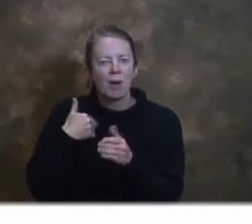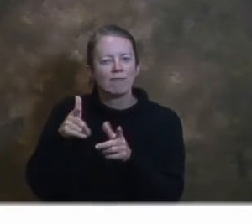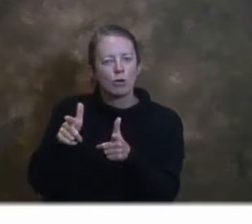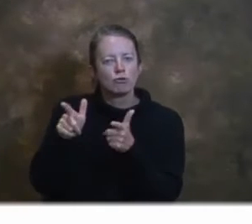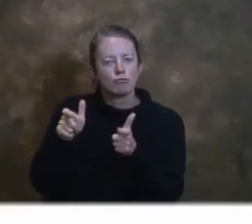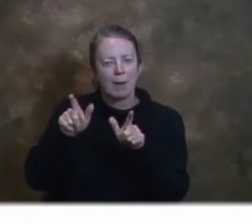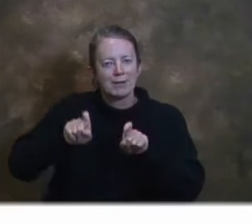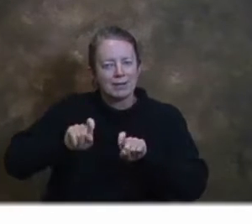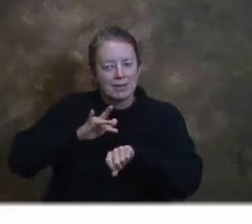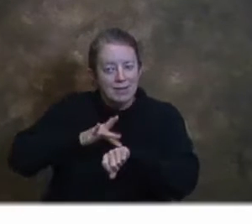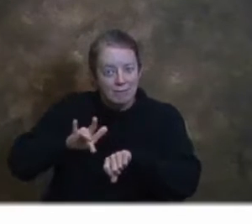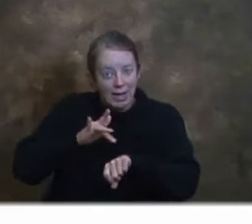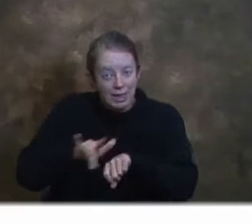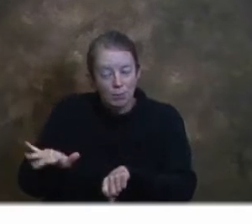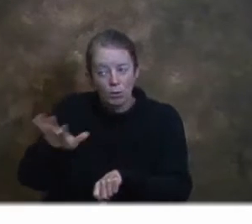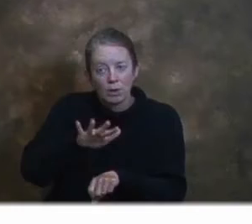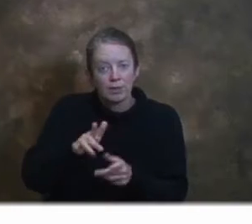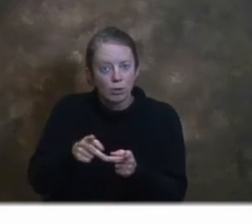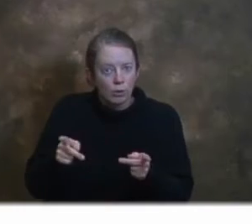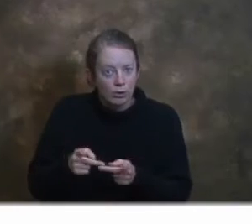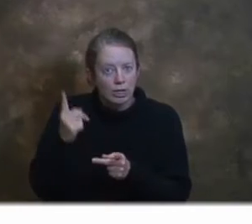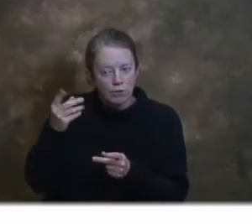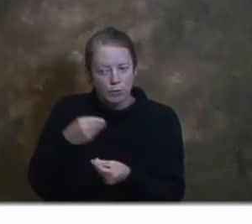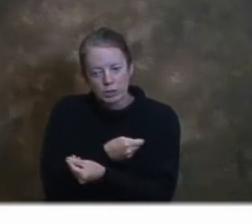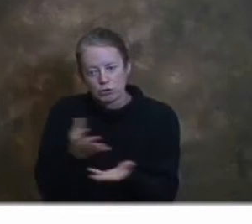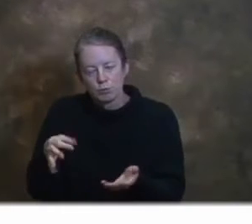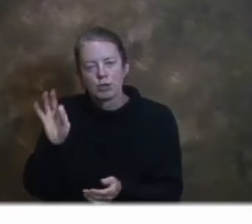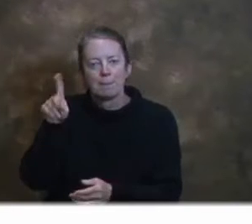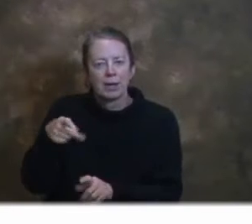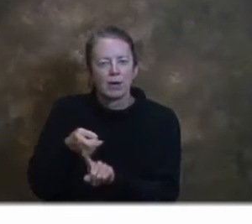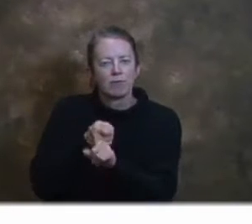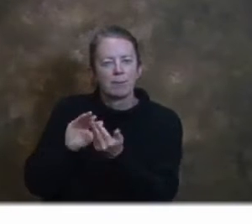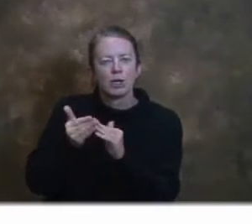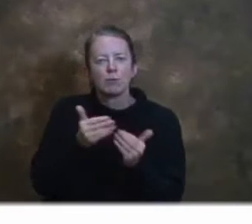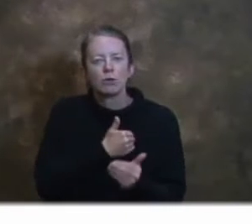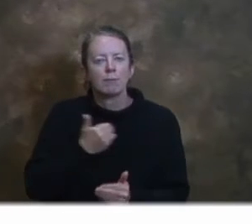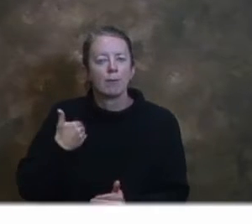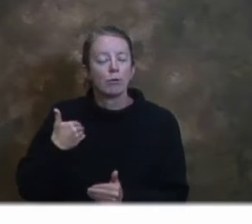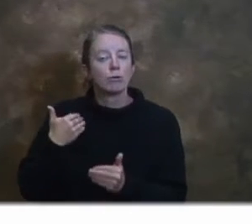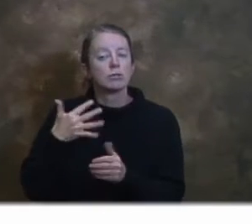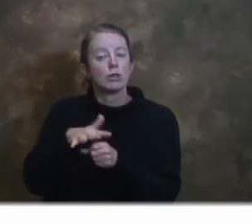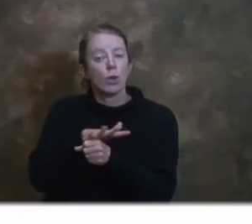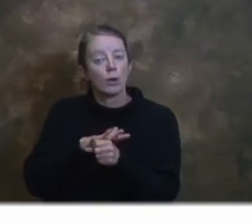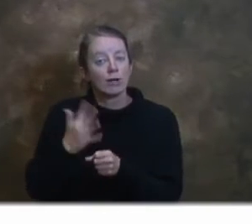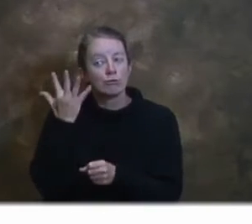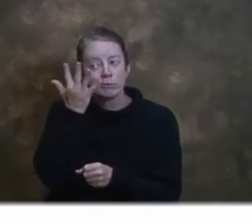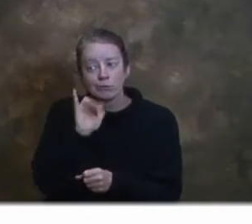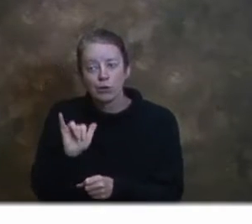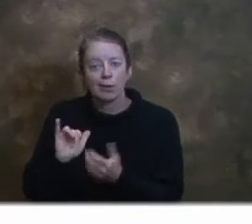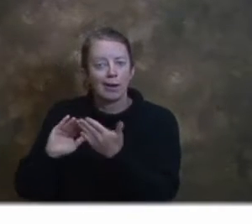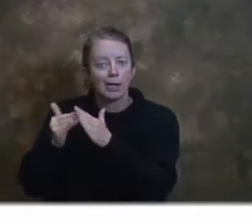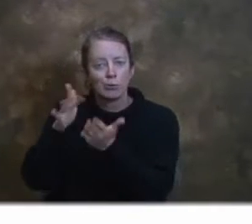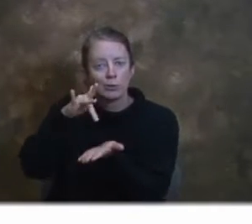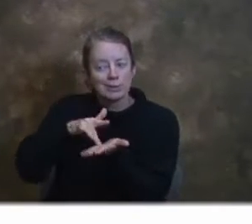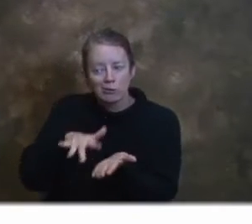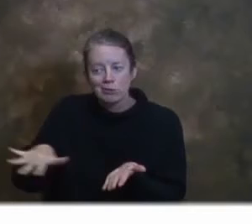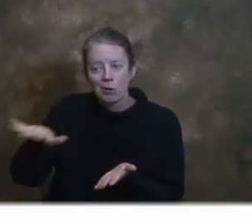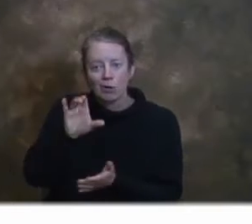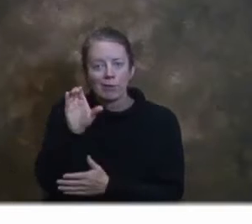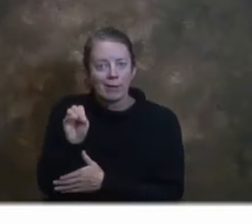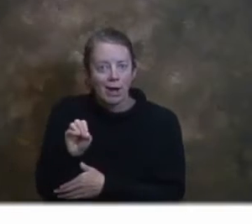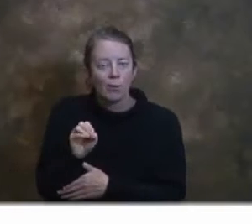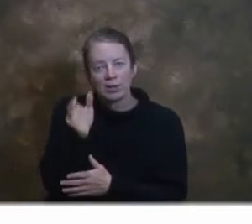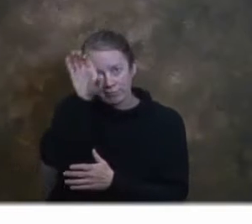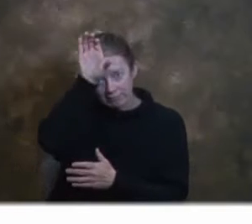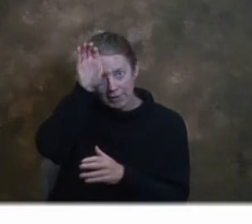available in their locations for distribution and pickup by community members. Locations may include community centers throughout the county, fire